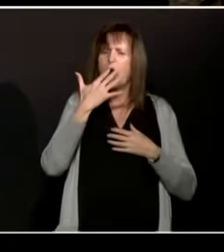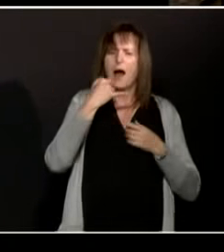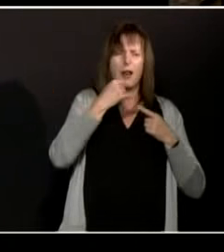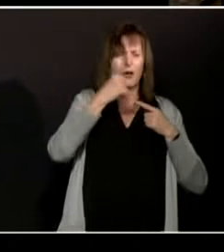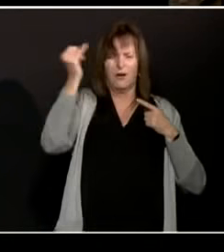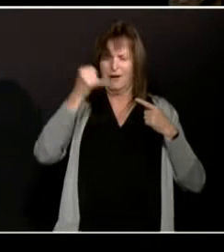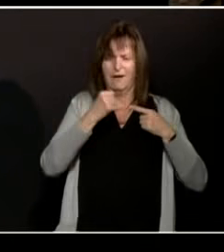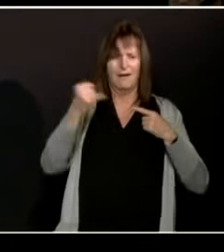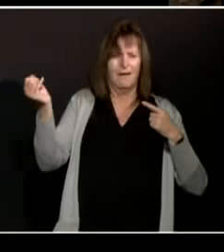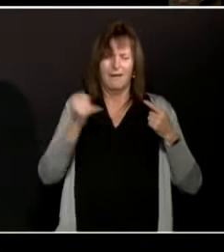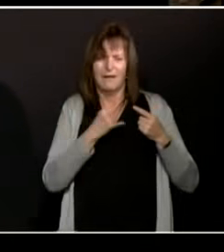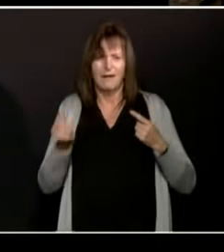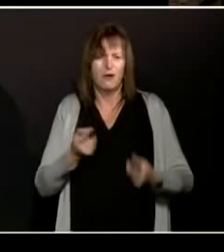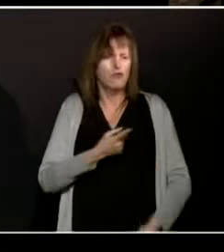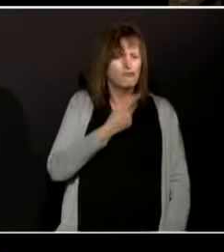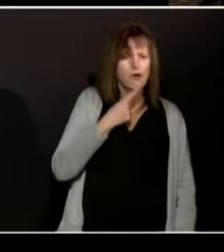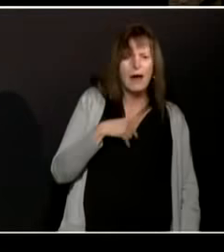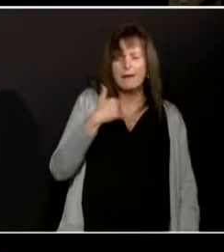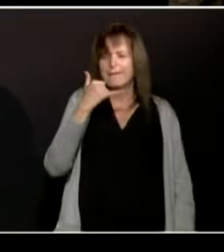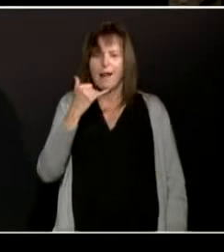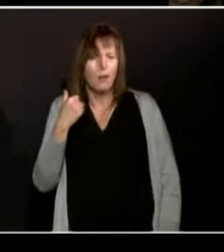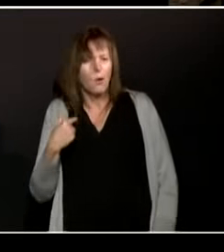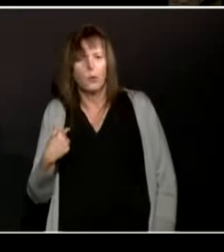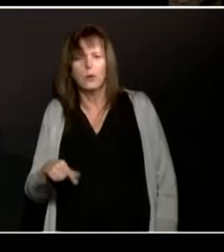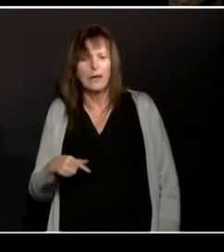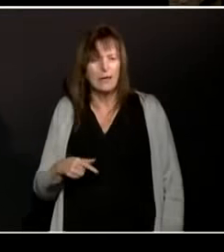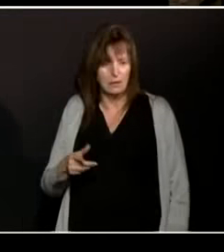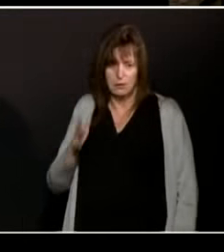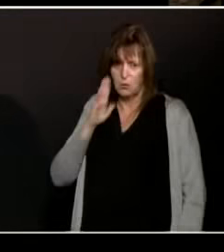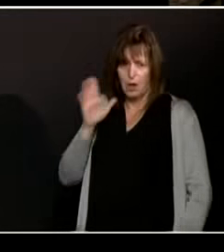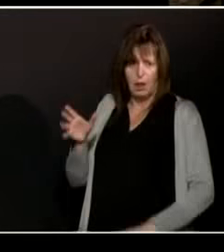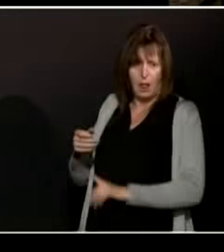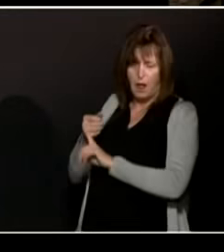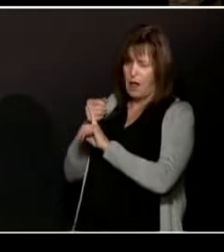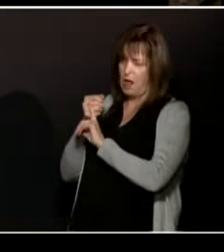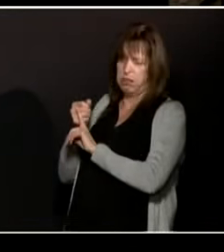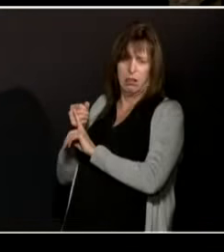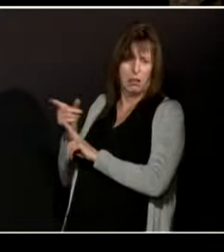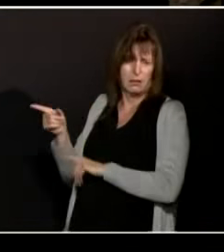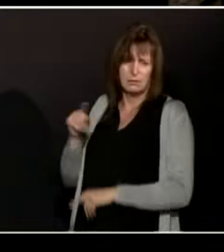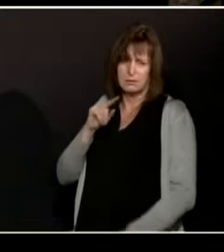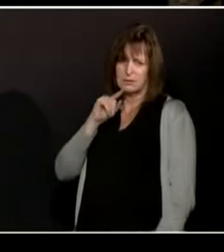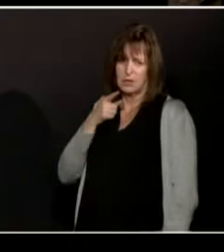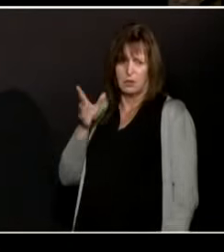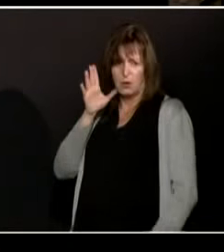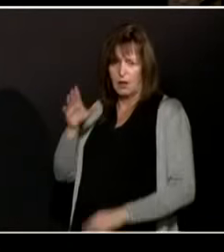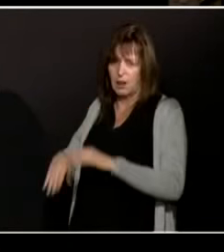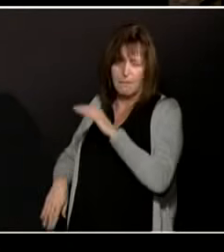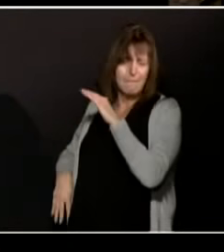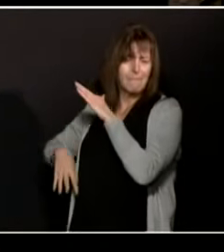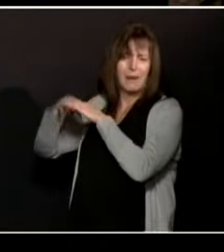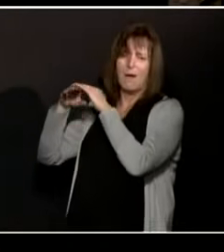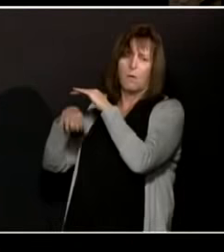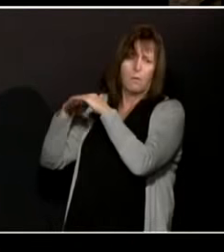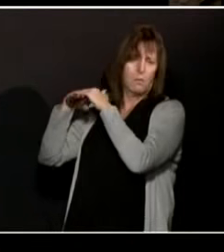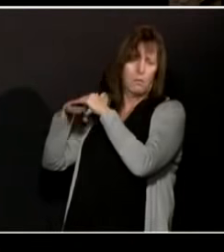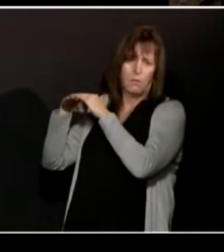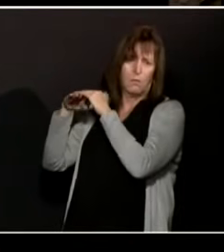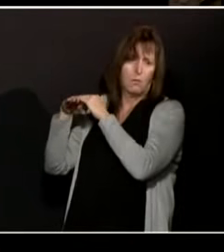another chart there that shows the effect of more vaccinations or more targeted vaccinations. Is there any way to avoid